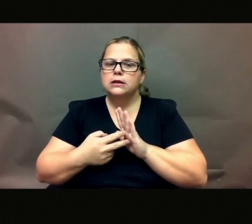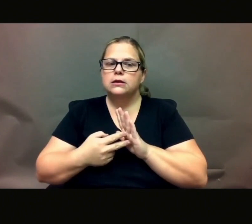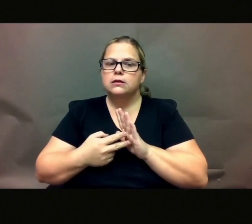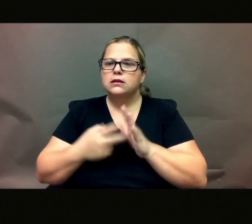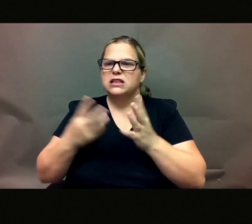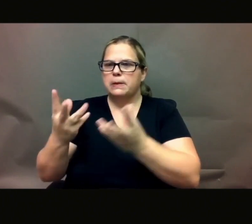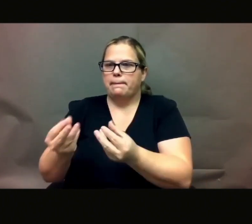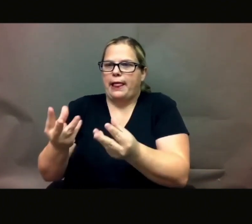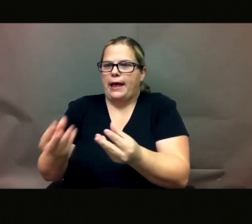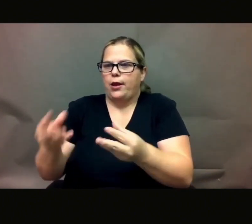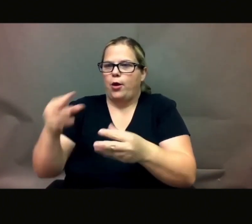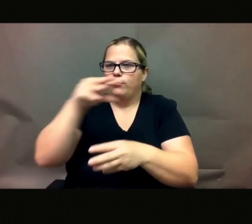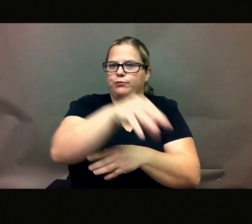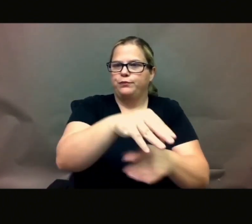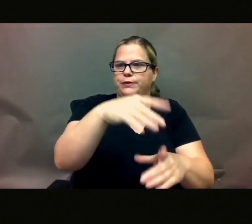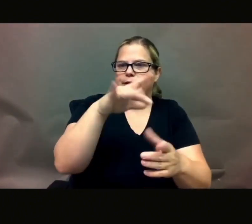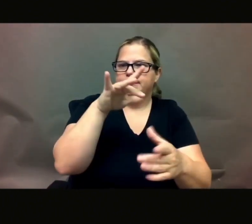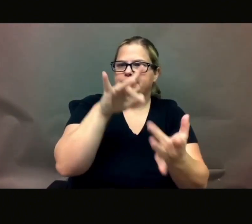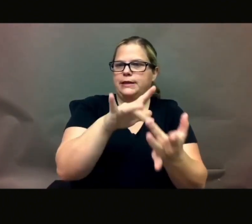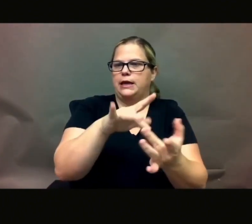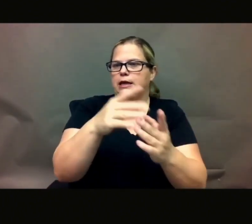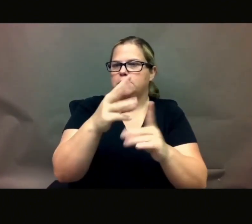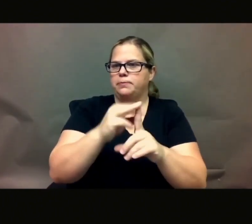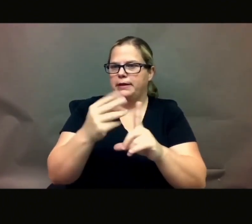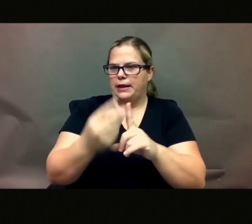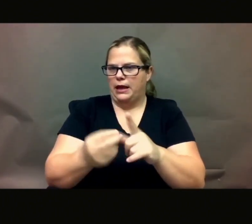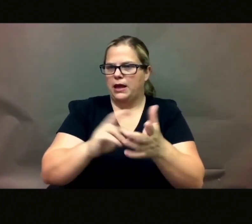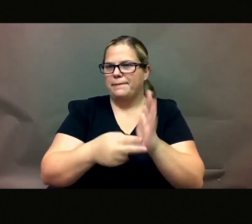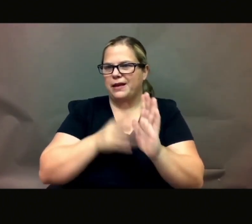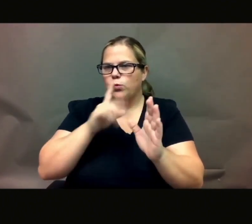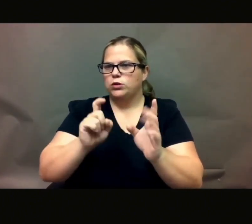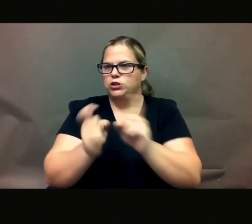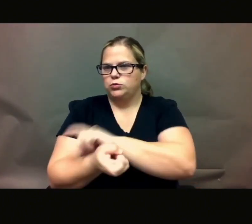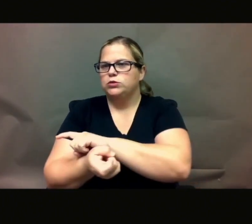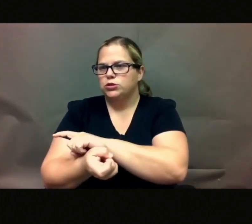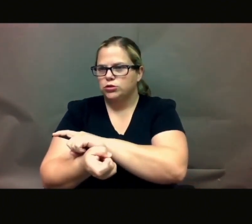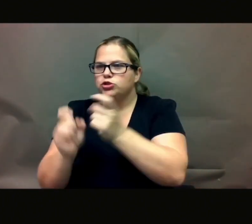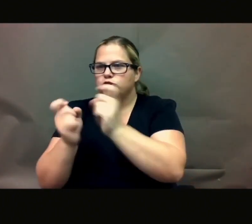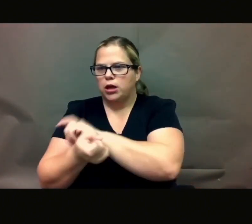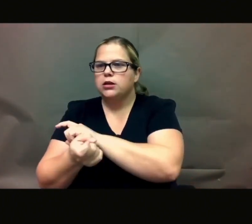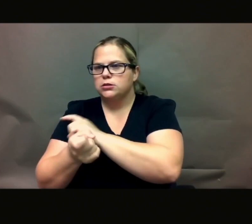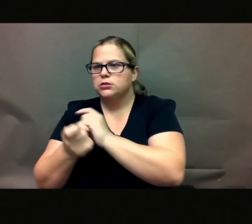Play-Doh can touch the banana and change the switch. And so I actually have